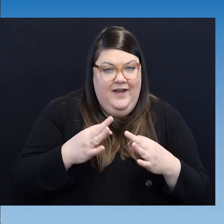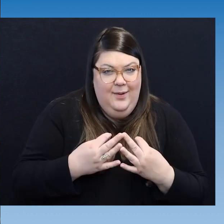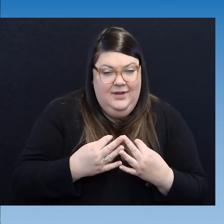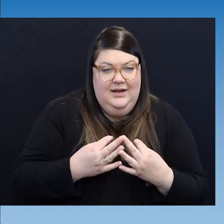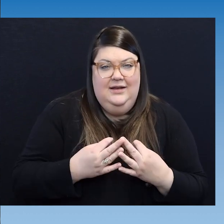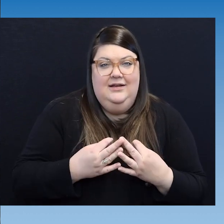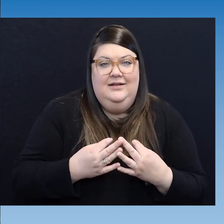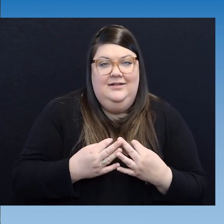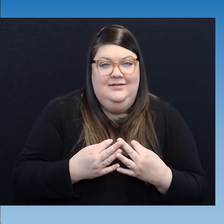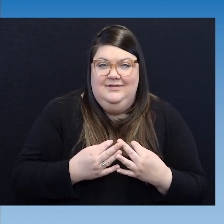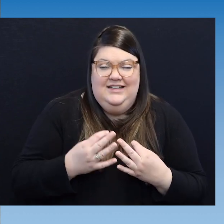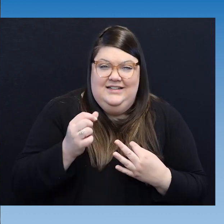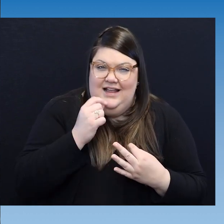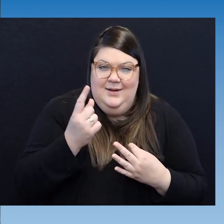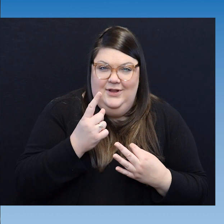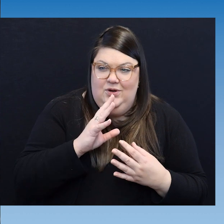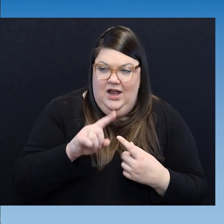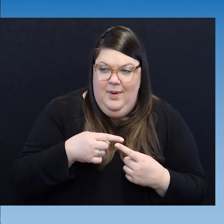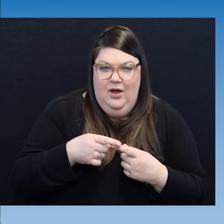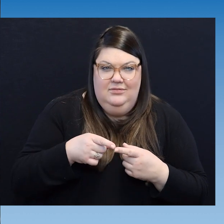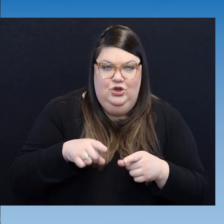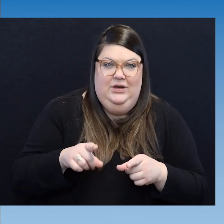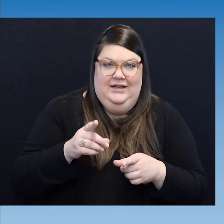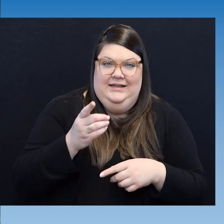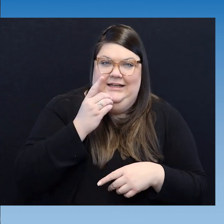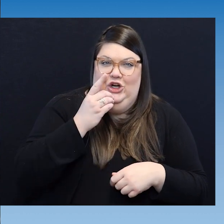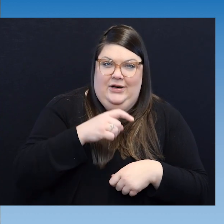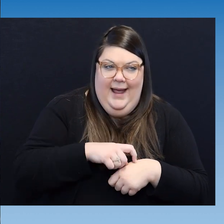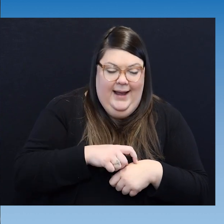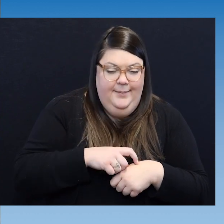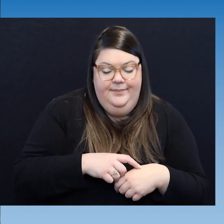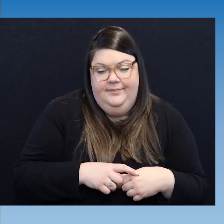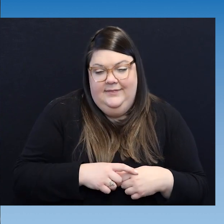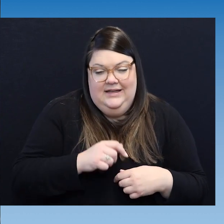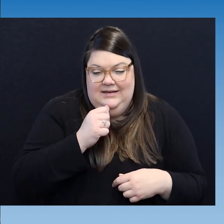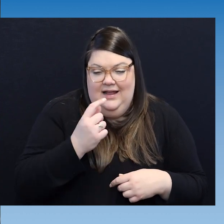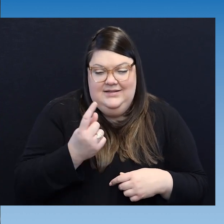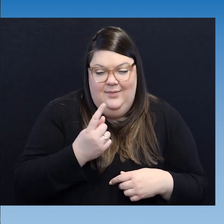And, it's not something you talk about at the dinner table. It's not something,